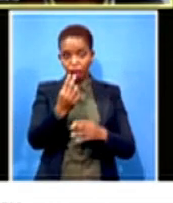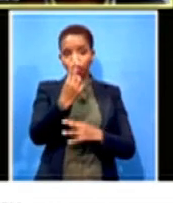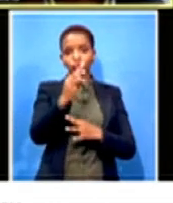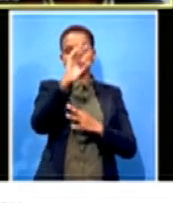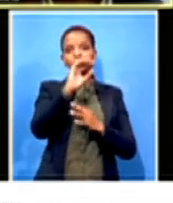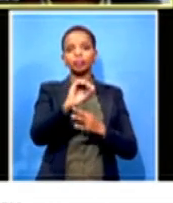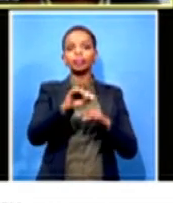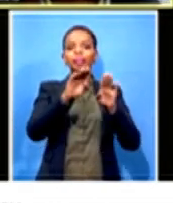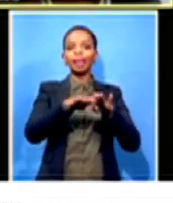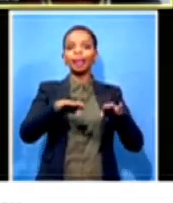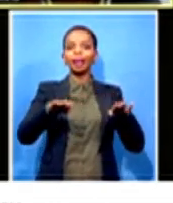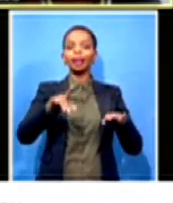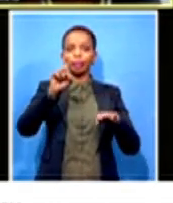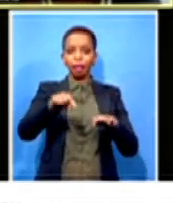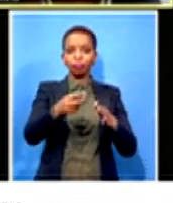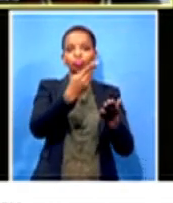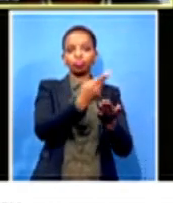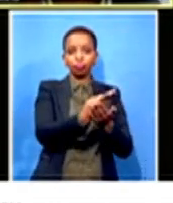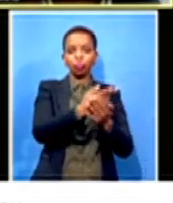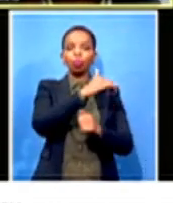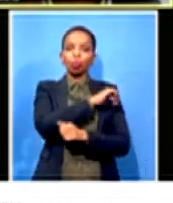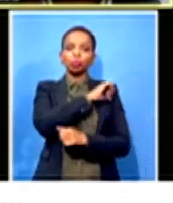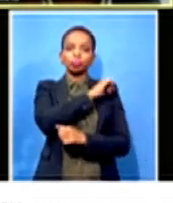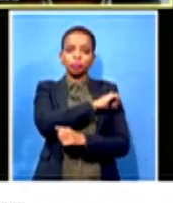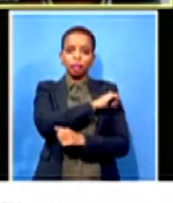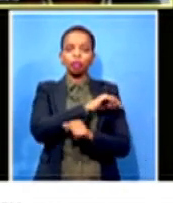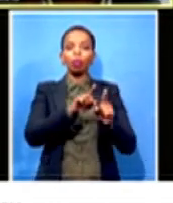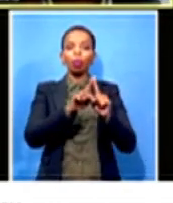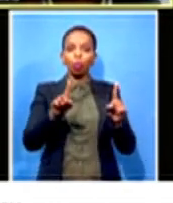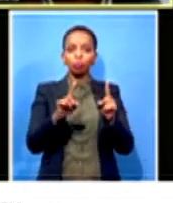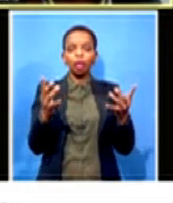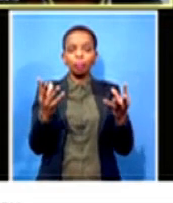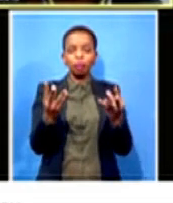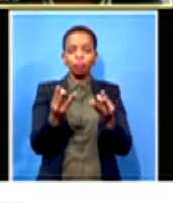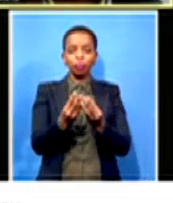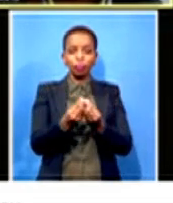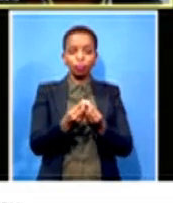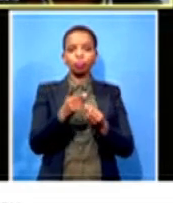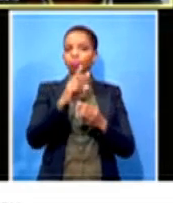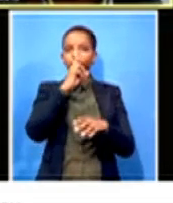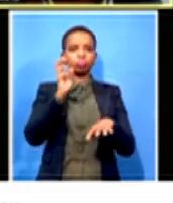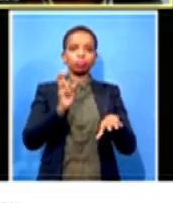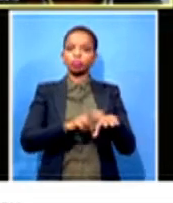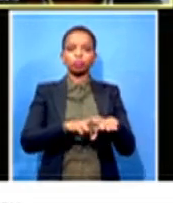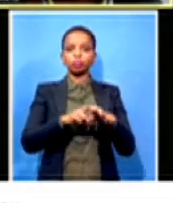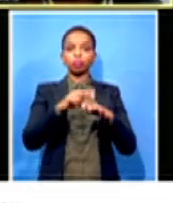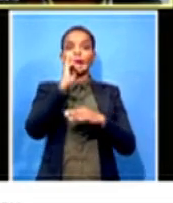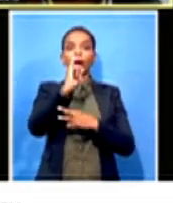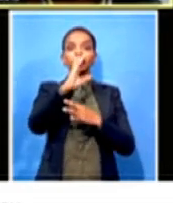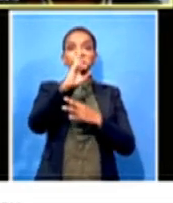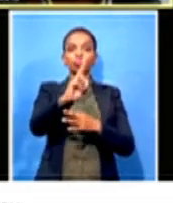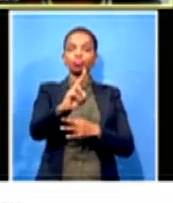Very, very, very, very few of these children would require intensive care. This disease,